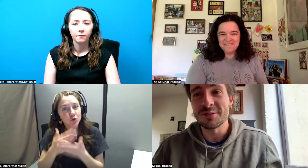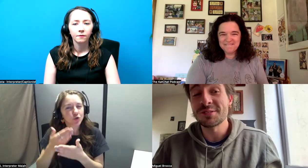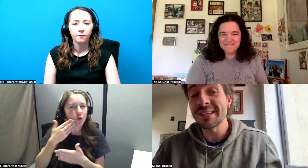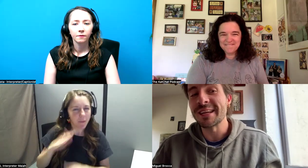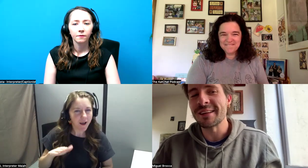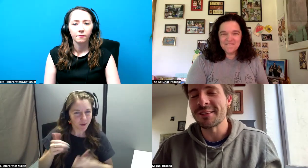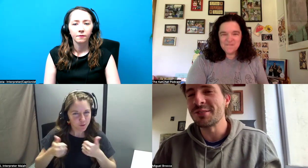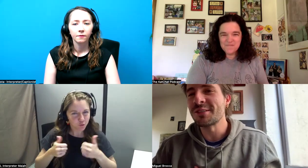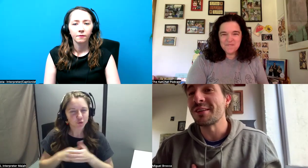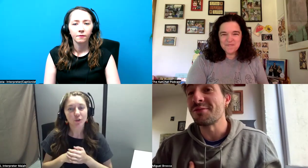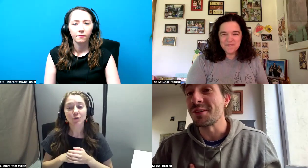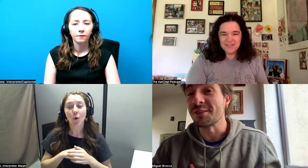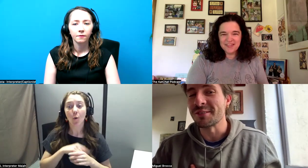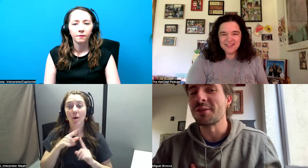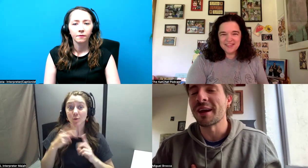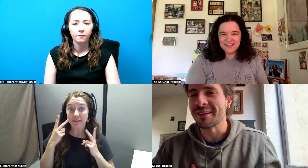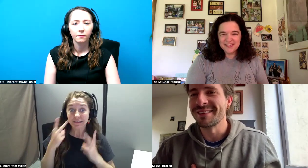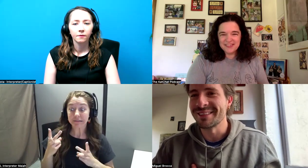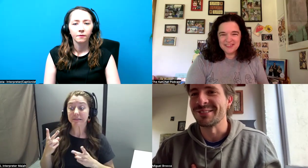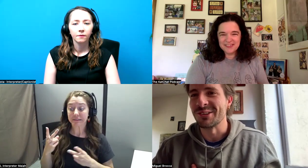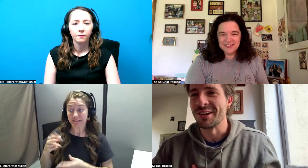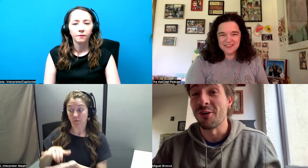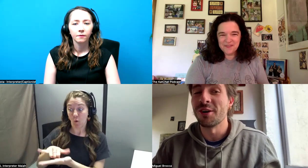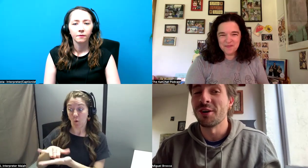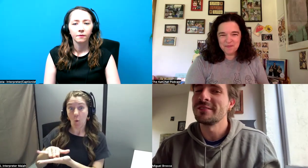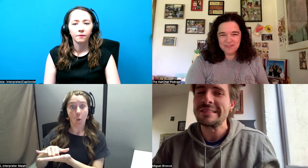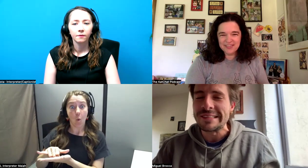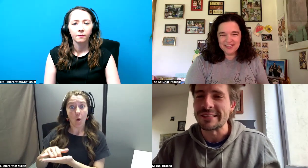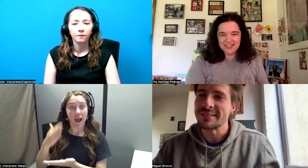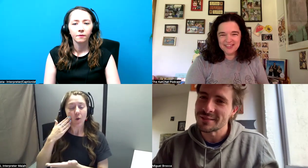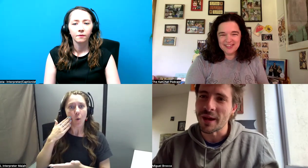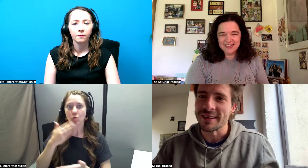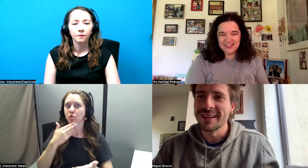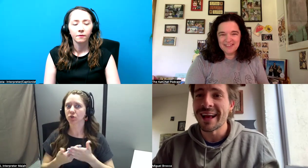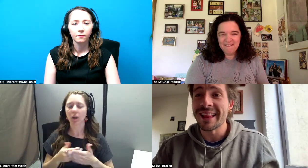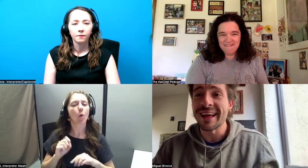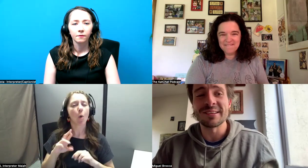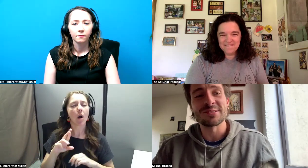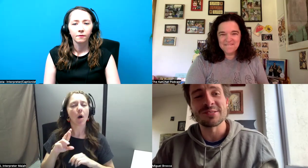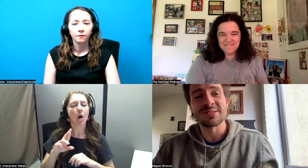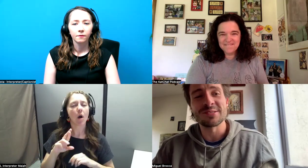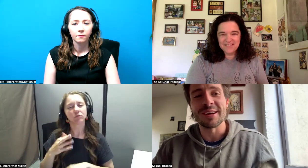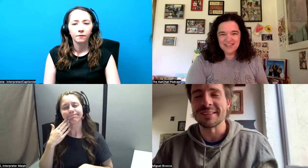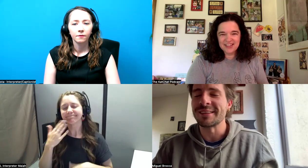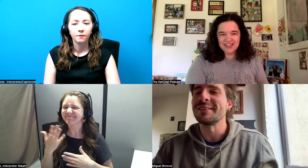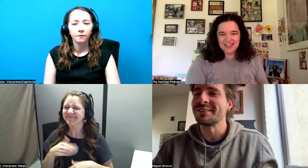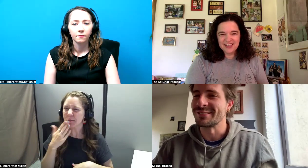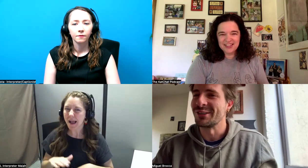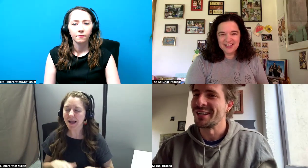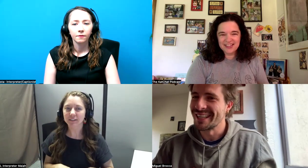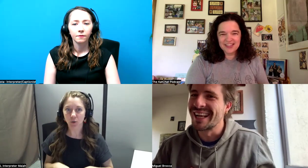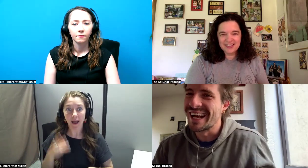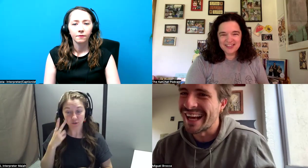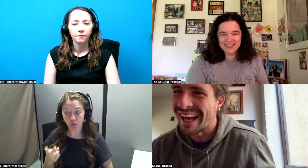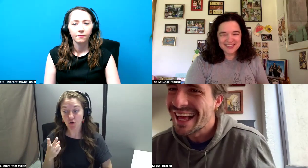You know, if you see it, then you suddenly feel this is okay, this is good, or this is bad. And I just saw it and I said, this is